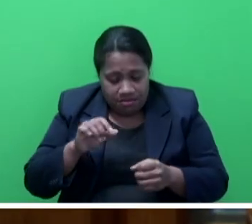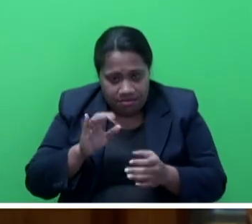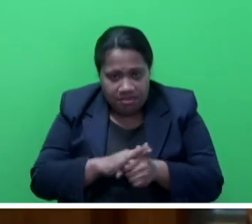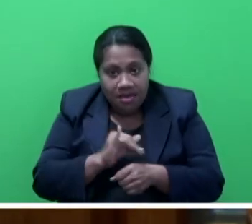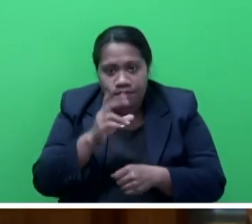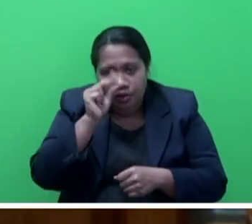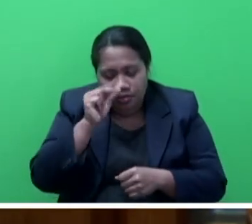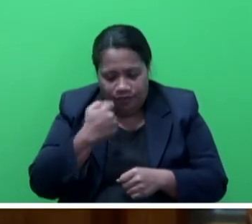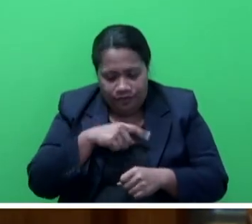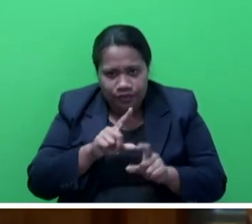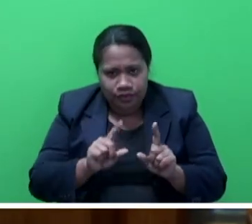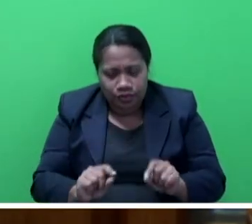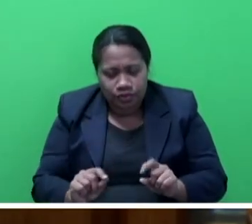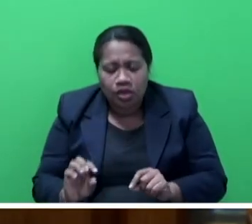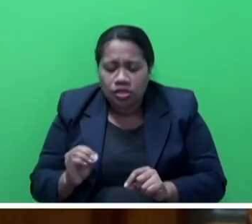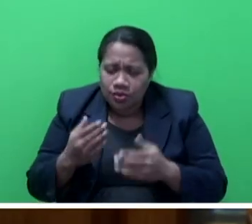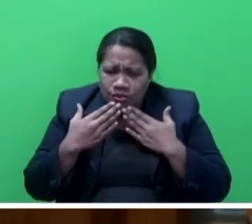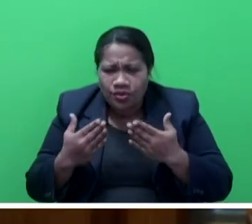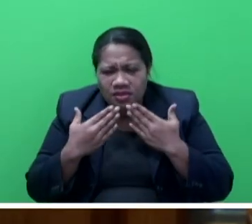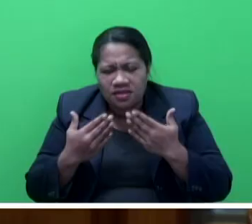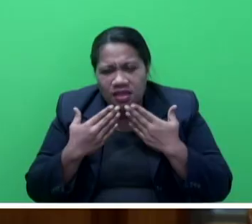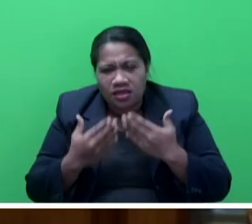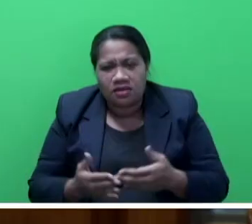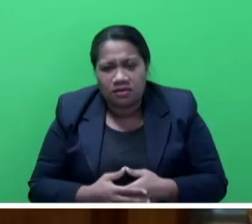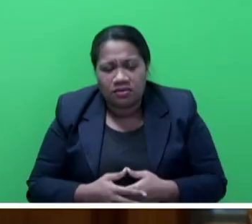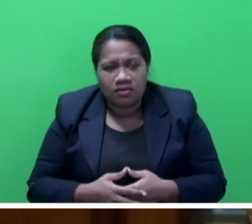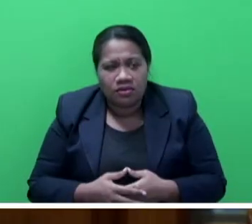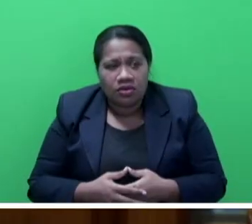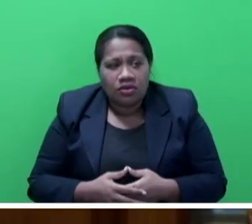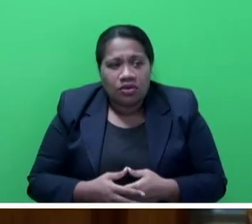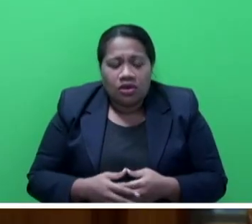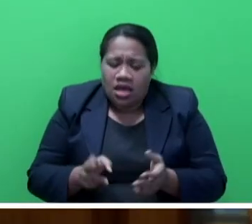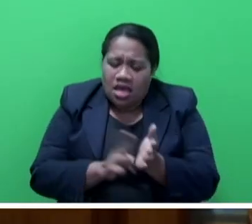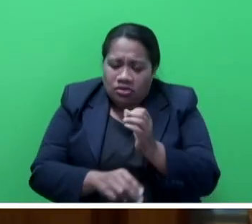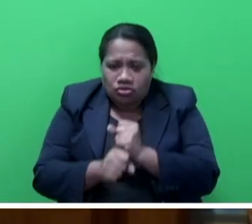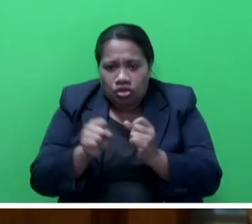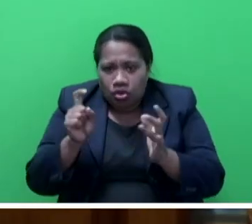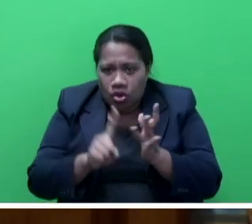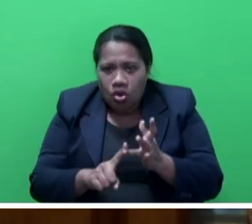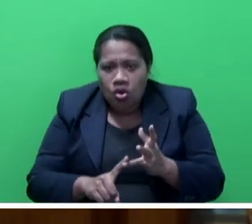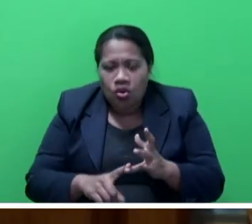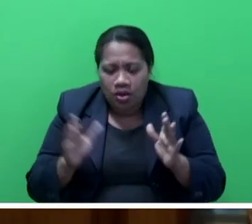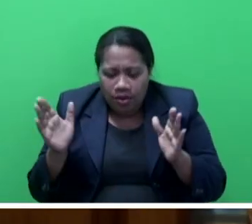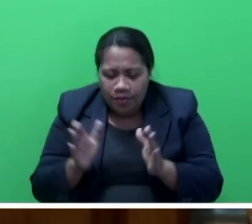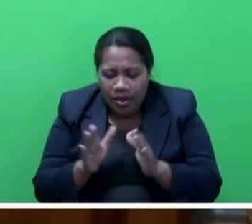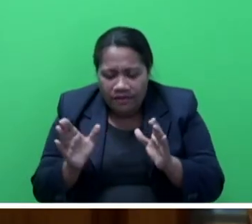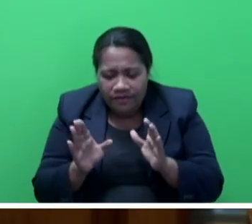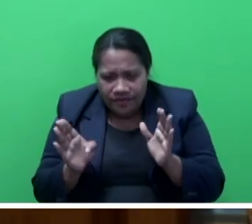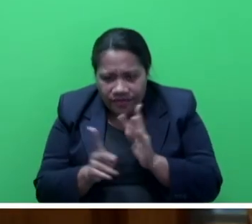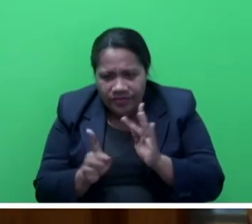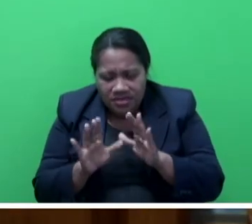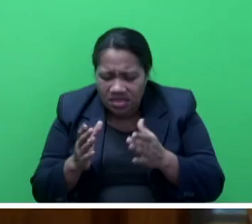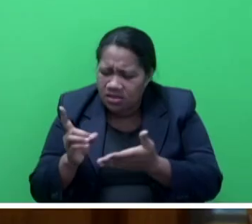Ministry of Education received from a lot of people across the country, our NGOs, our corporate bodies, our private sector organizations, the donor